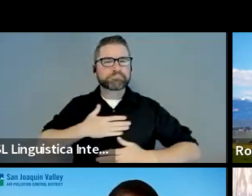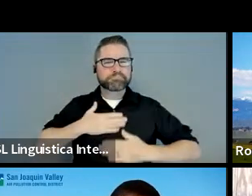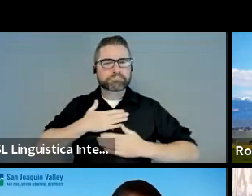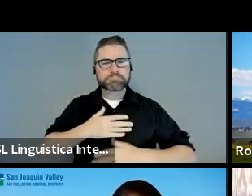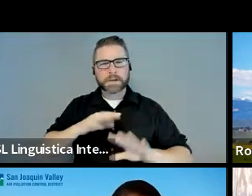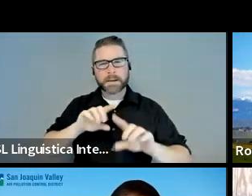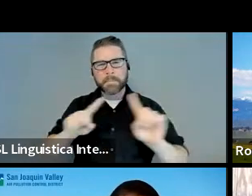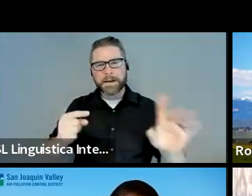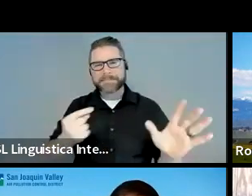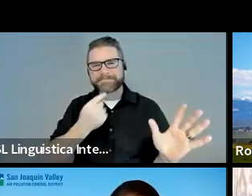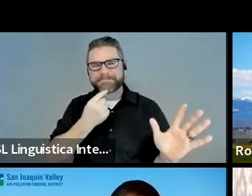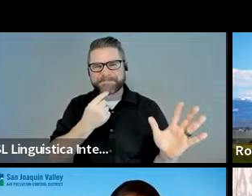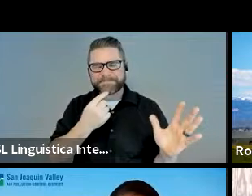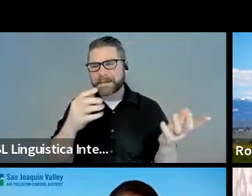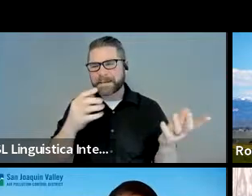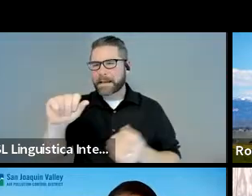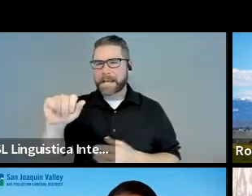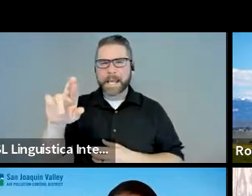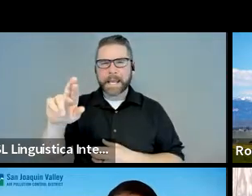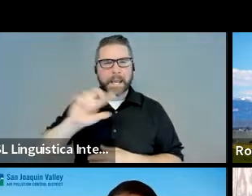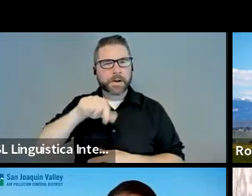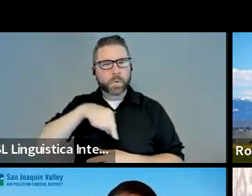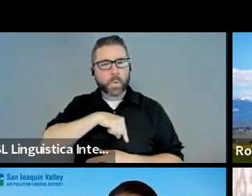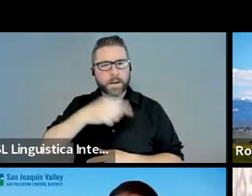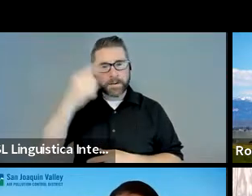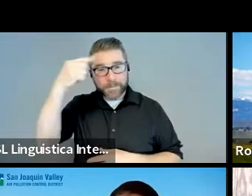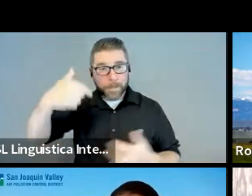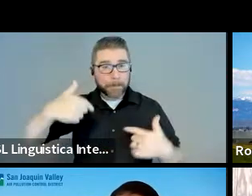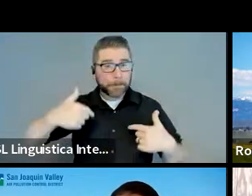me have to do with people